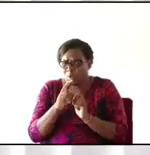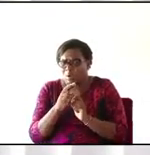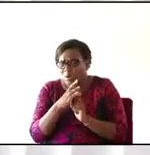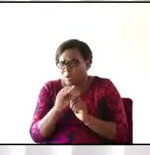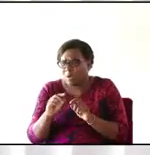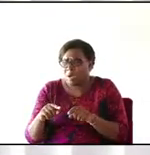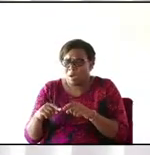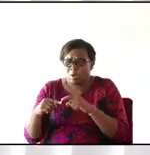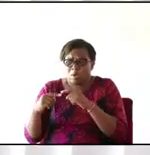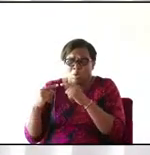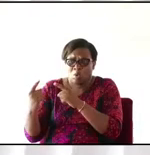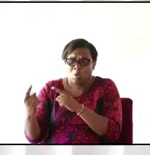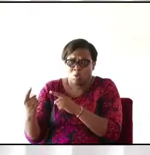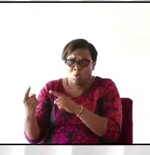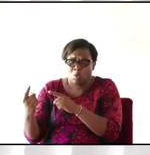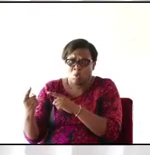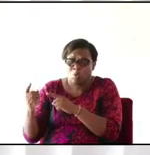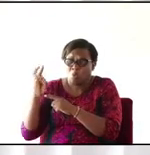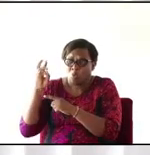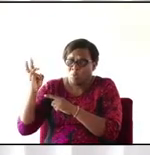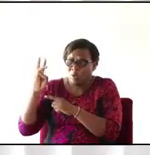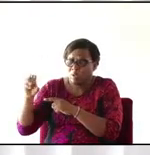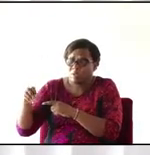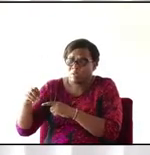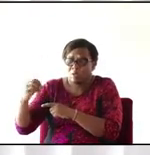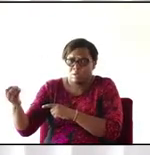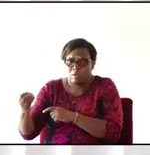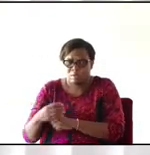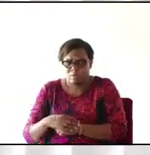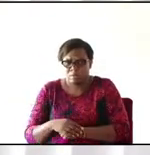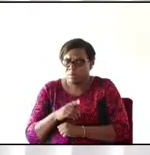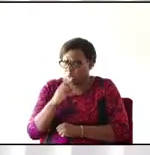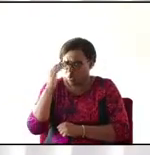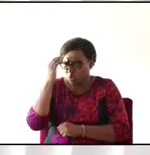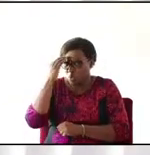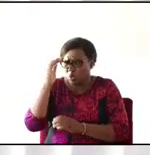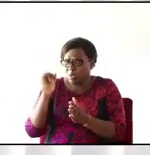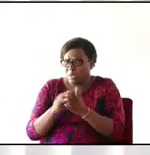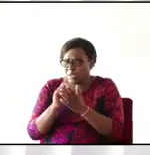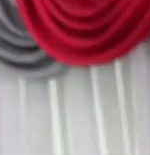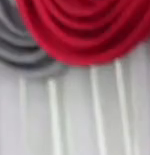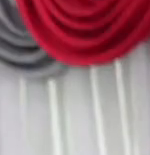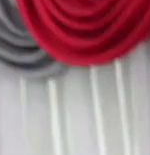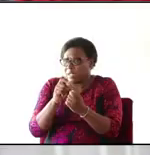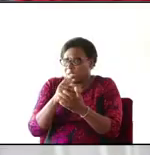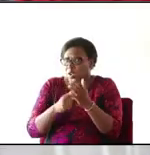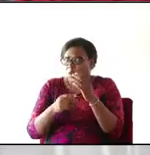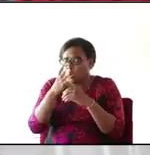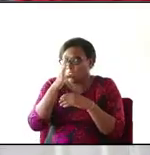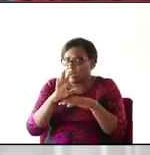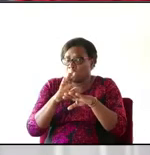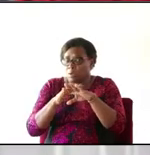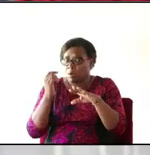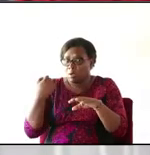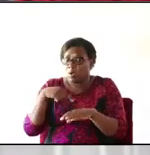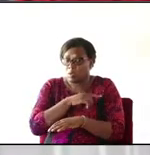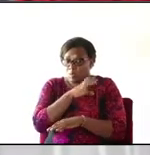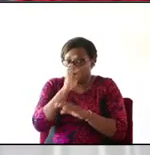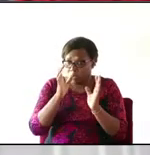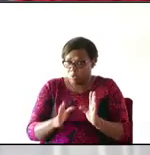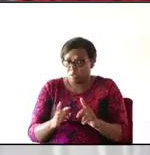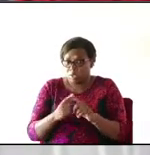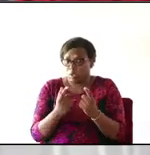go and minister to others. But did you know that is exactly what Jesus calls us to do? It